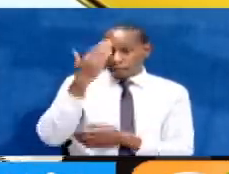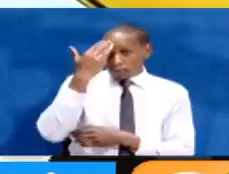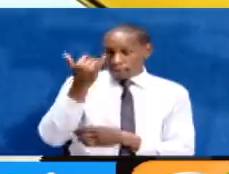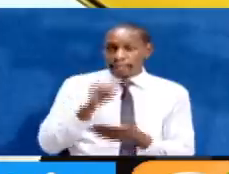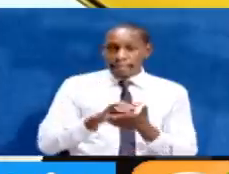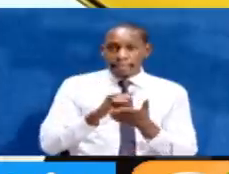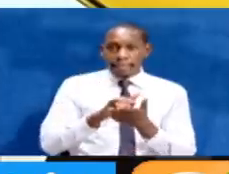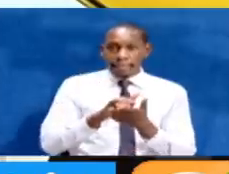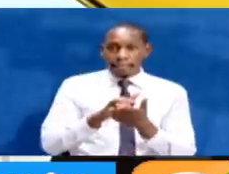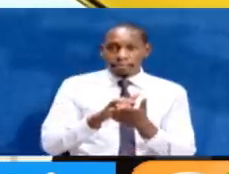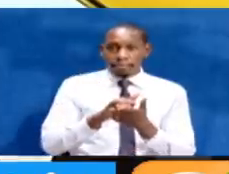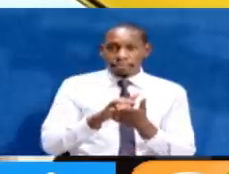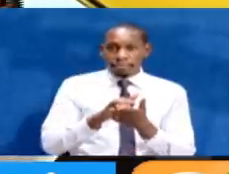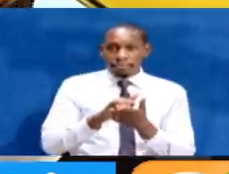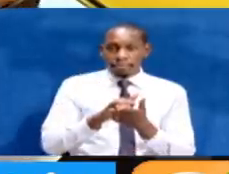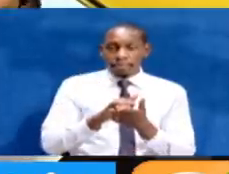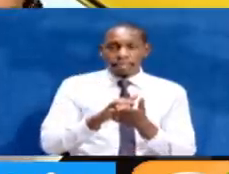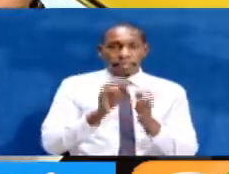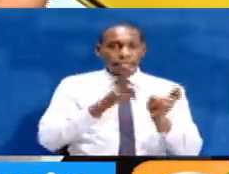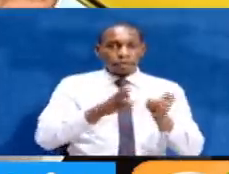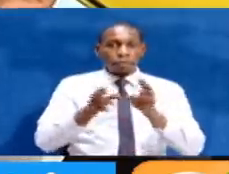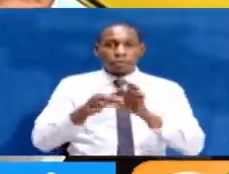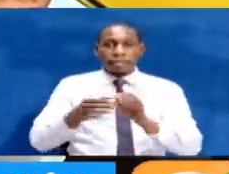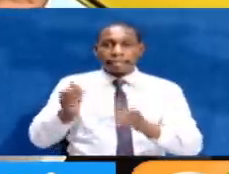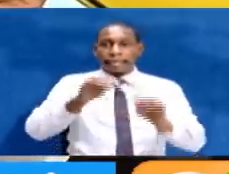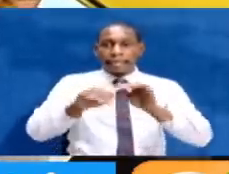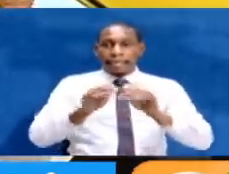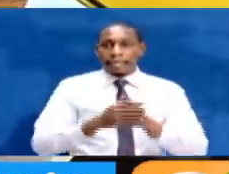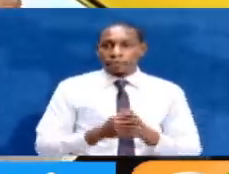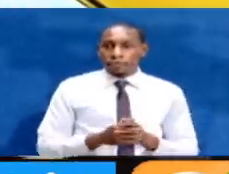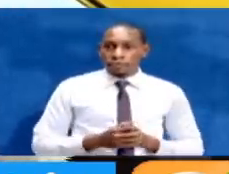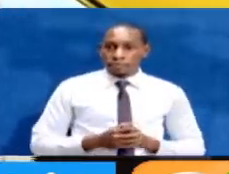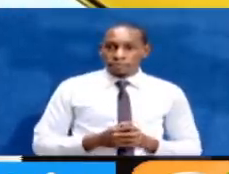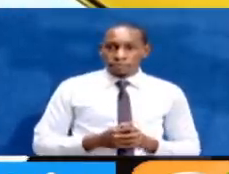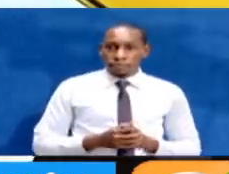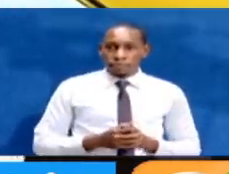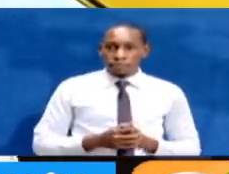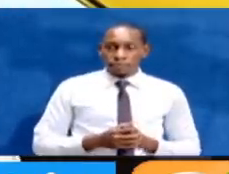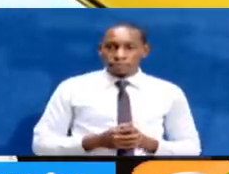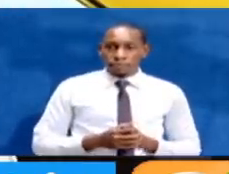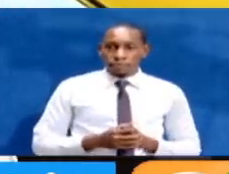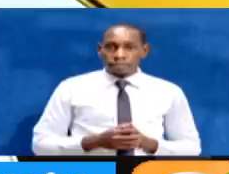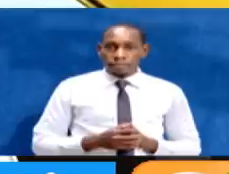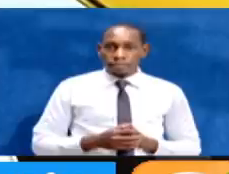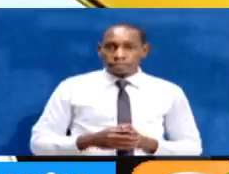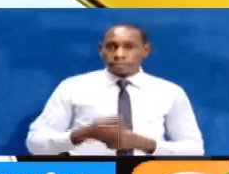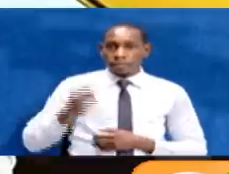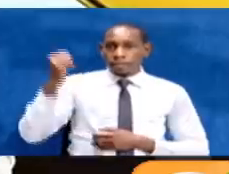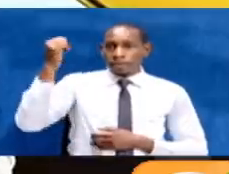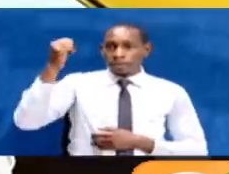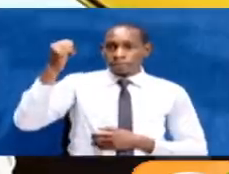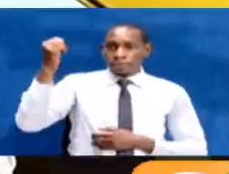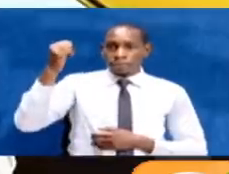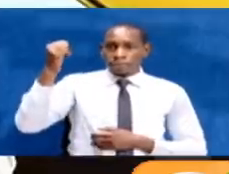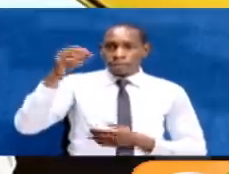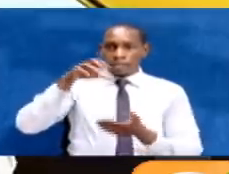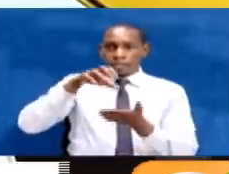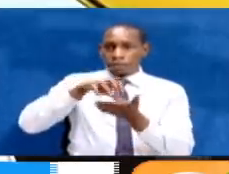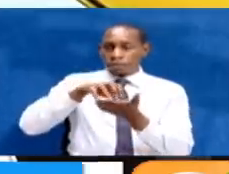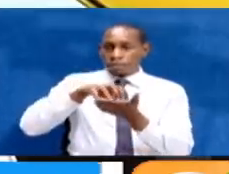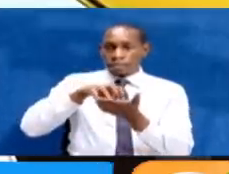because that is how we approach elections. And it's also a statement about the weak state of our political party